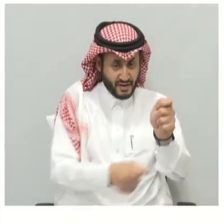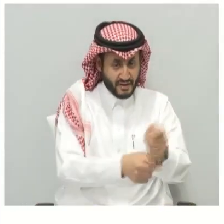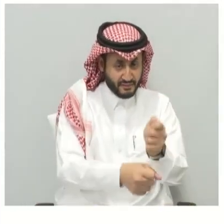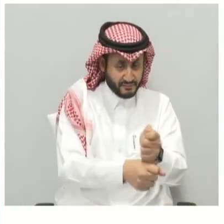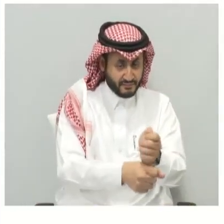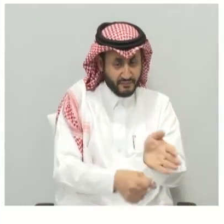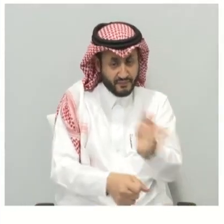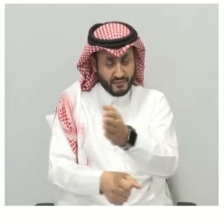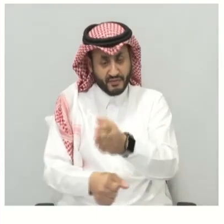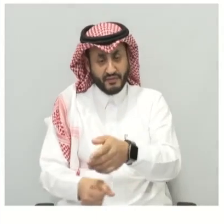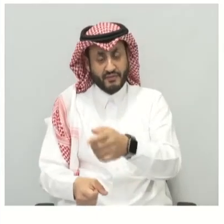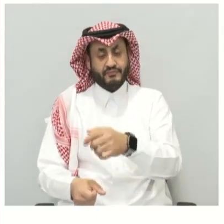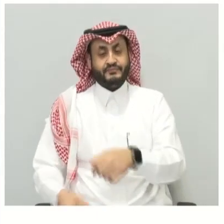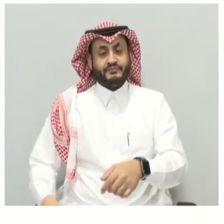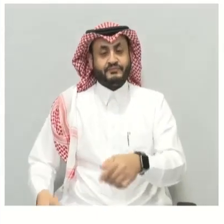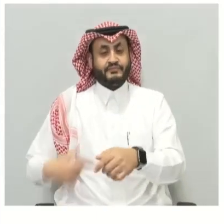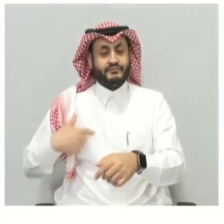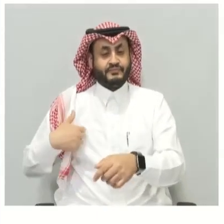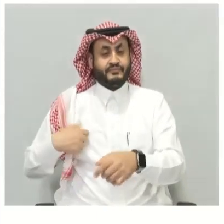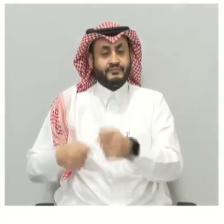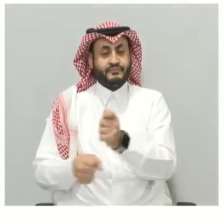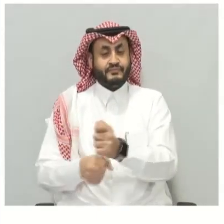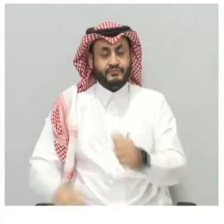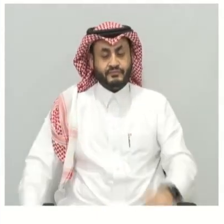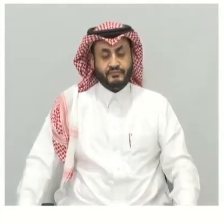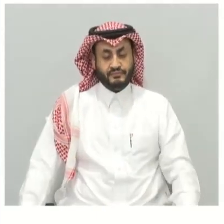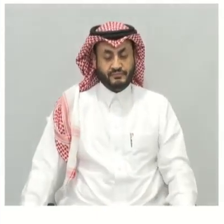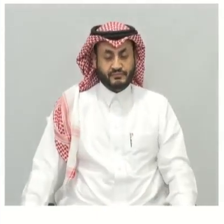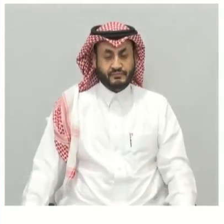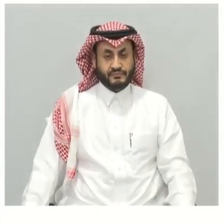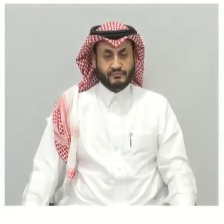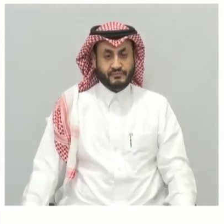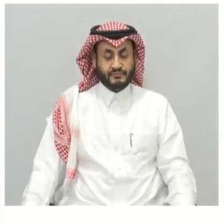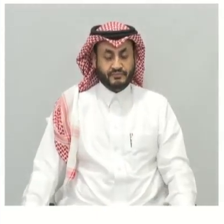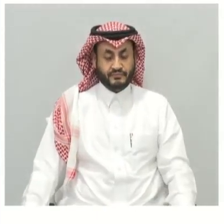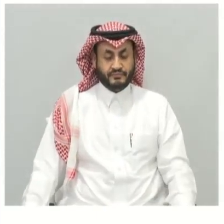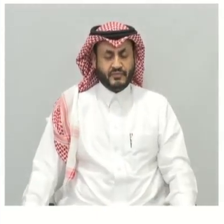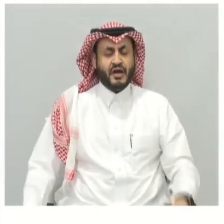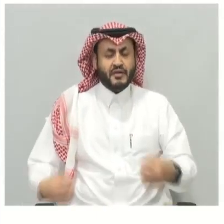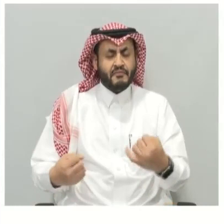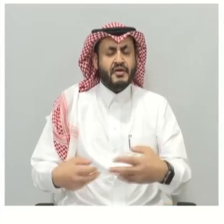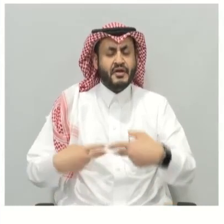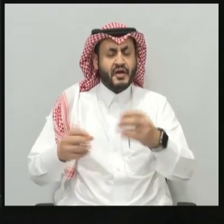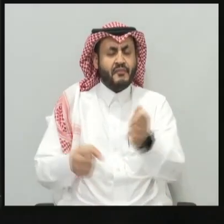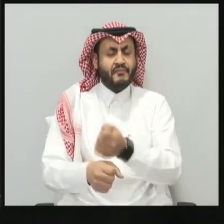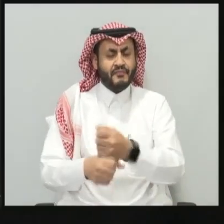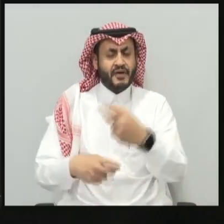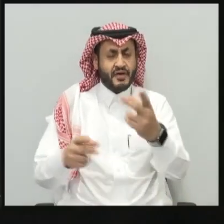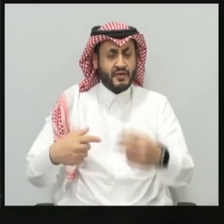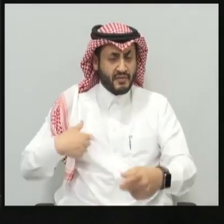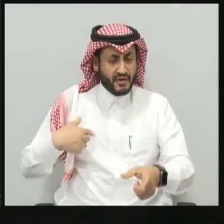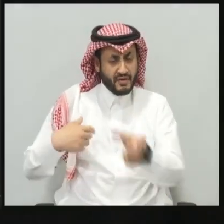school. And high-tech designer, they design new gadgets. And we can think of different jobs and